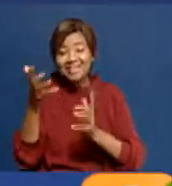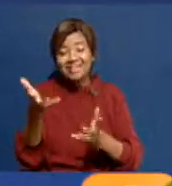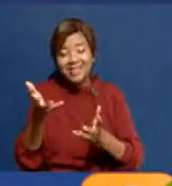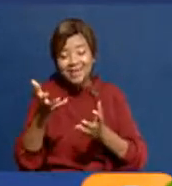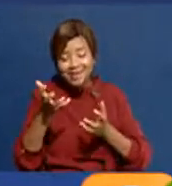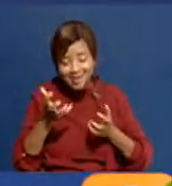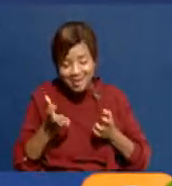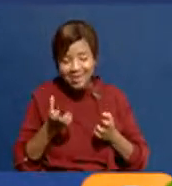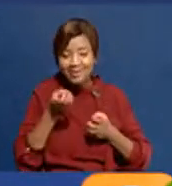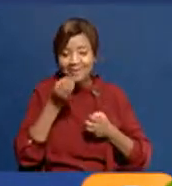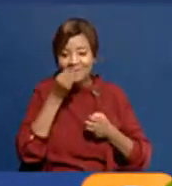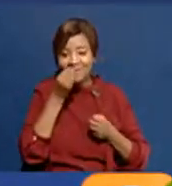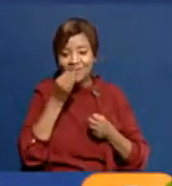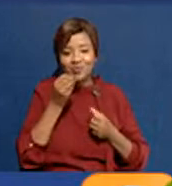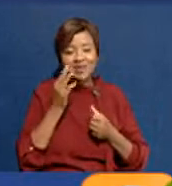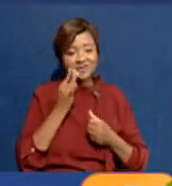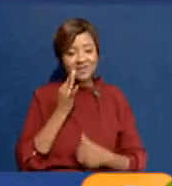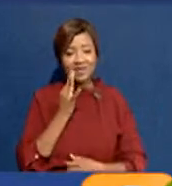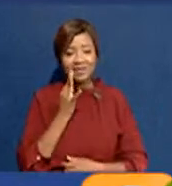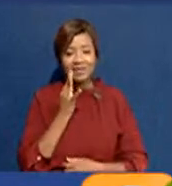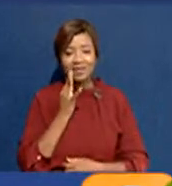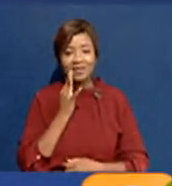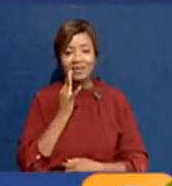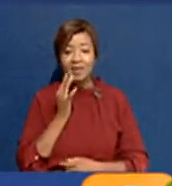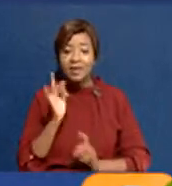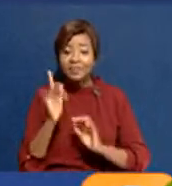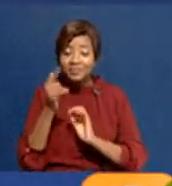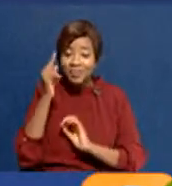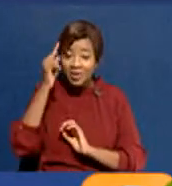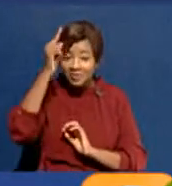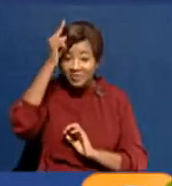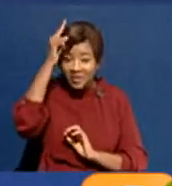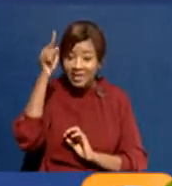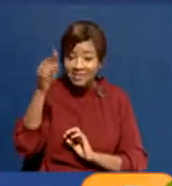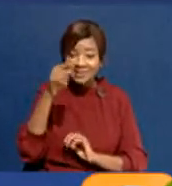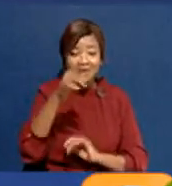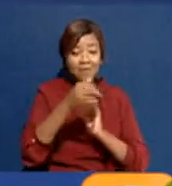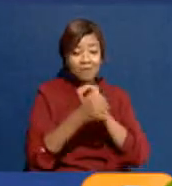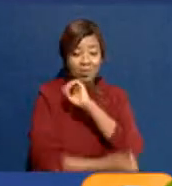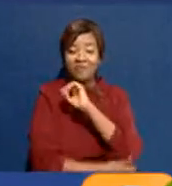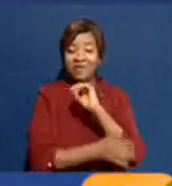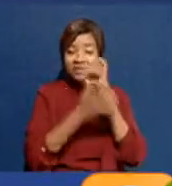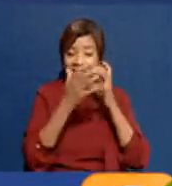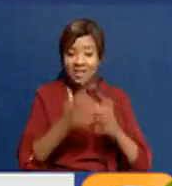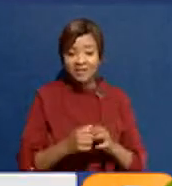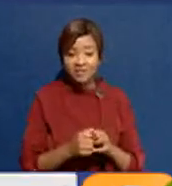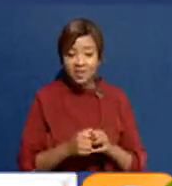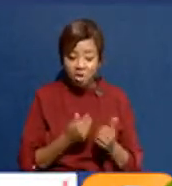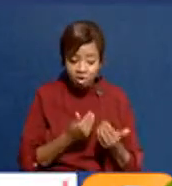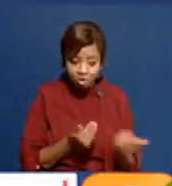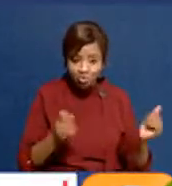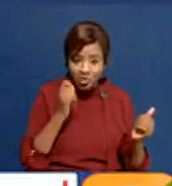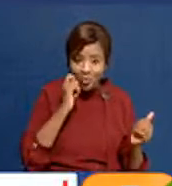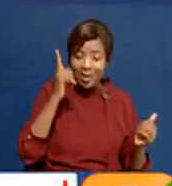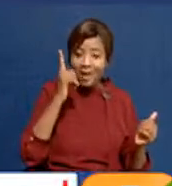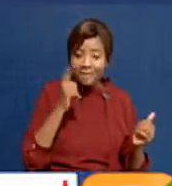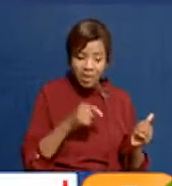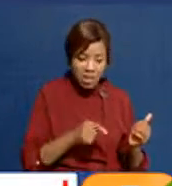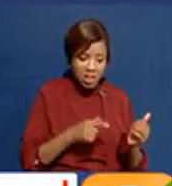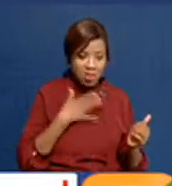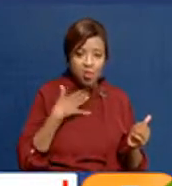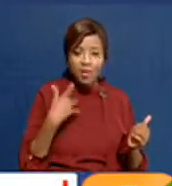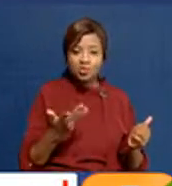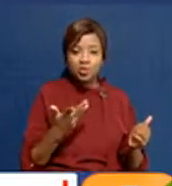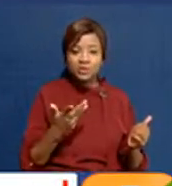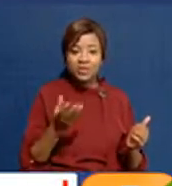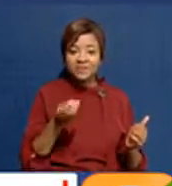poverty level back in the village. The child wakes up, they want food. Mm. You don't have even the 100 shillings to buy for